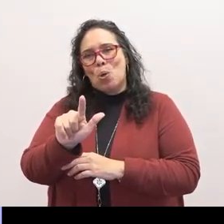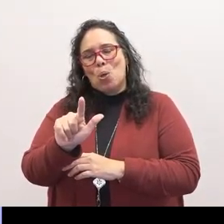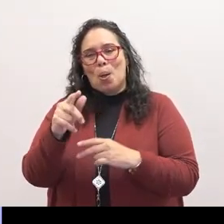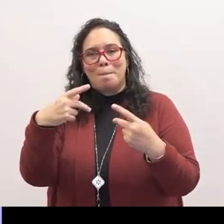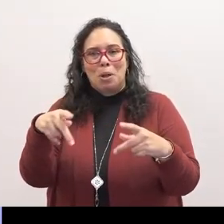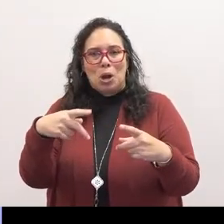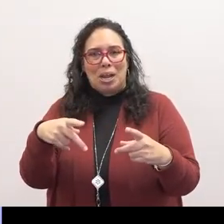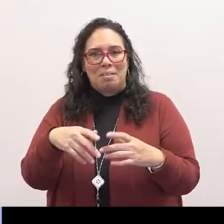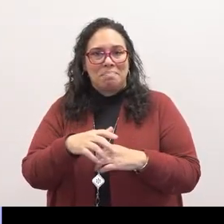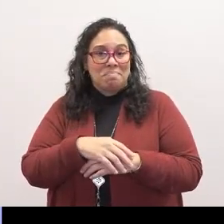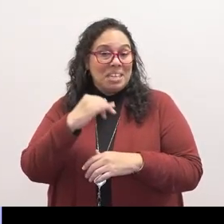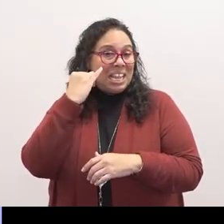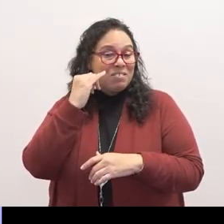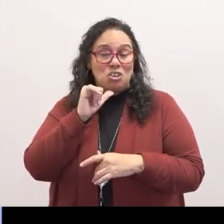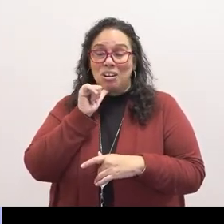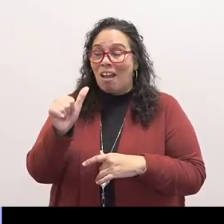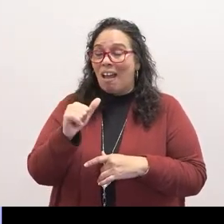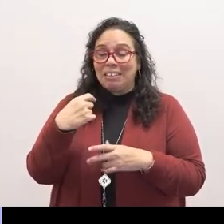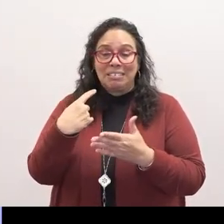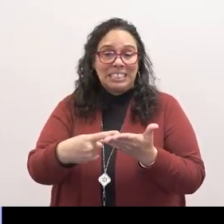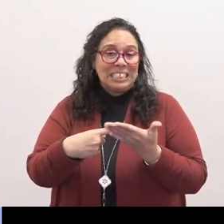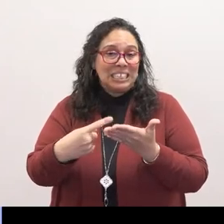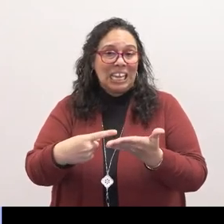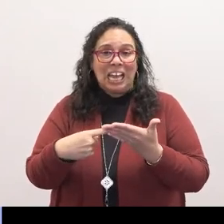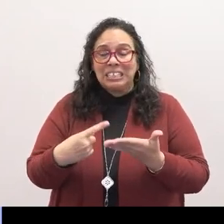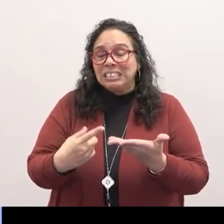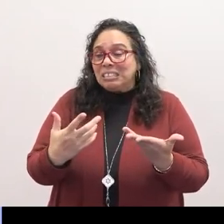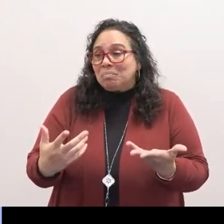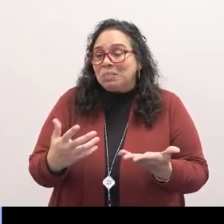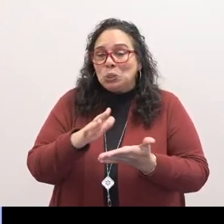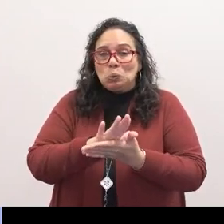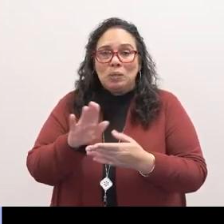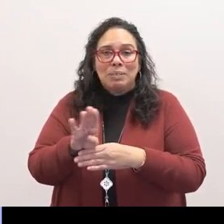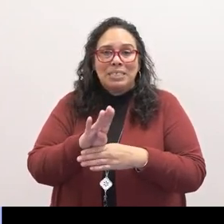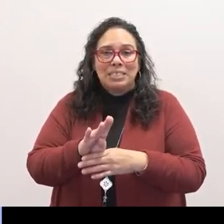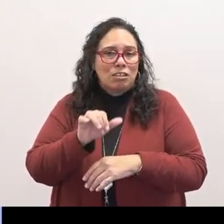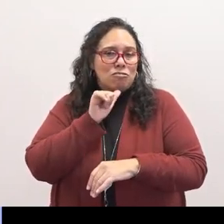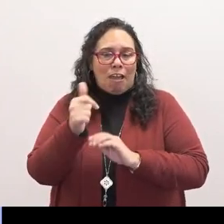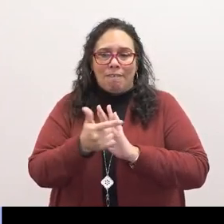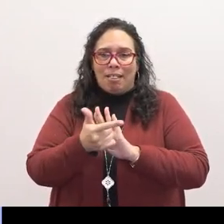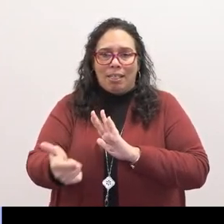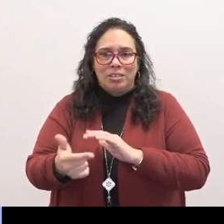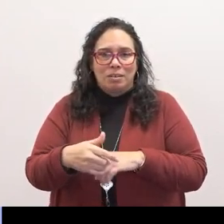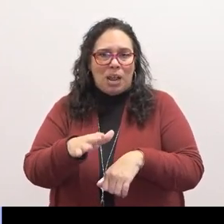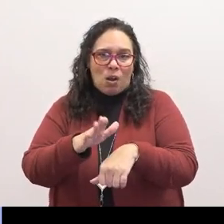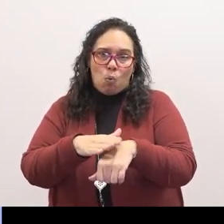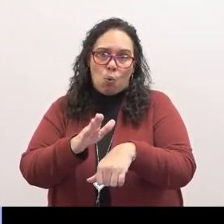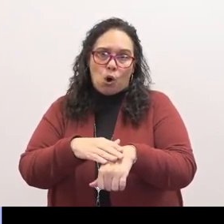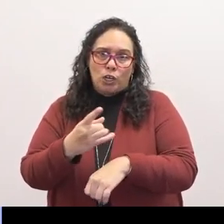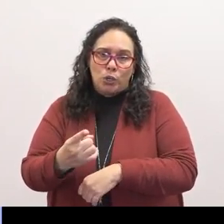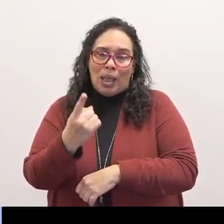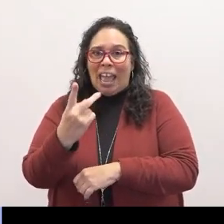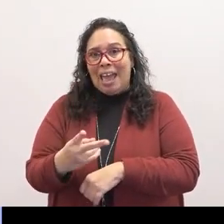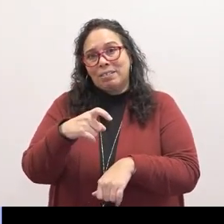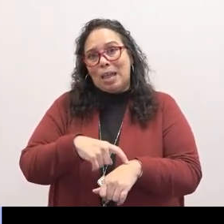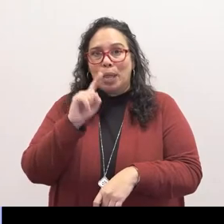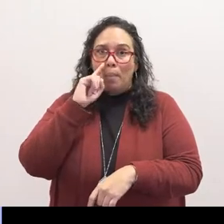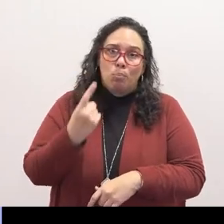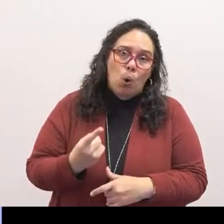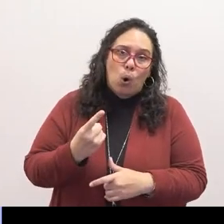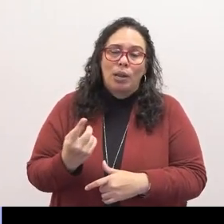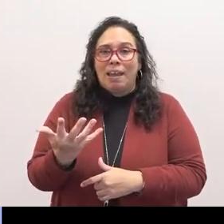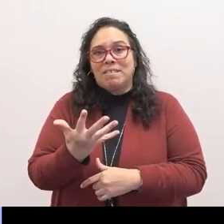don't talk about school business, it's not a Brown Act violation. Now, I would warn you against that because at halftime, if you get bored, what would the